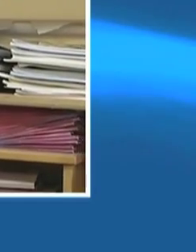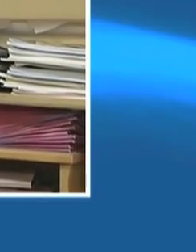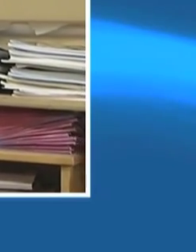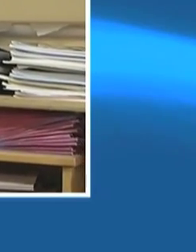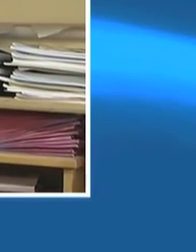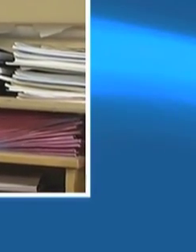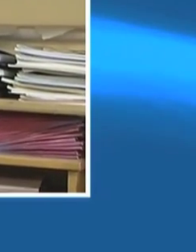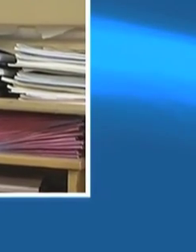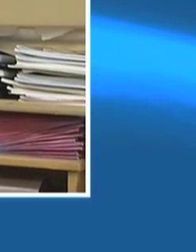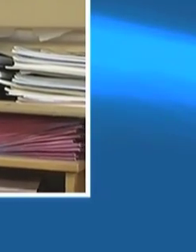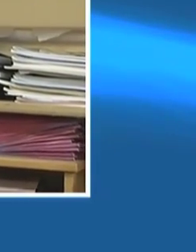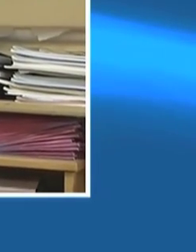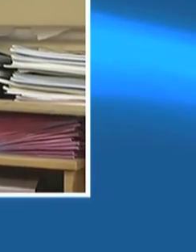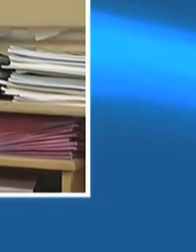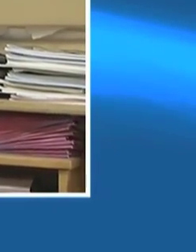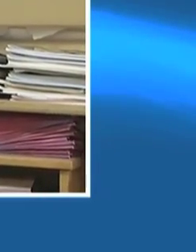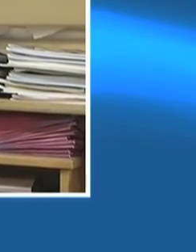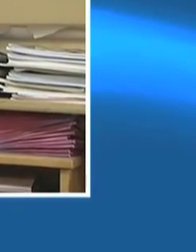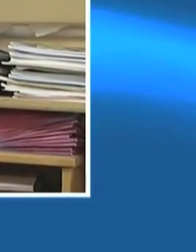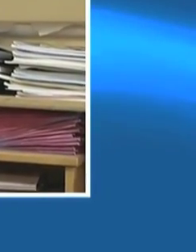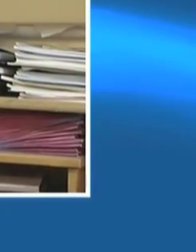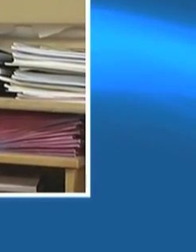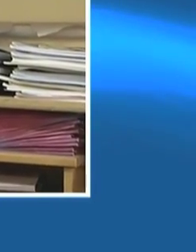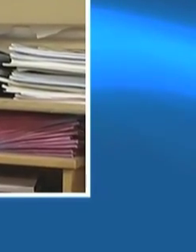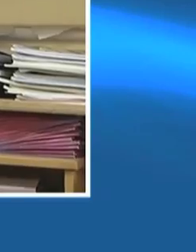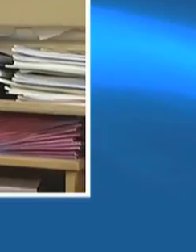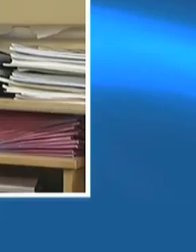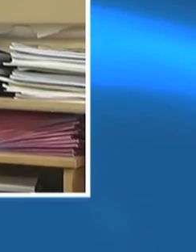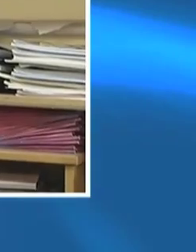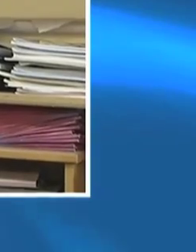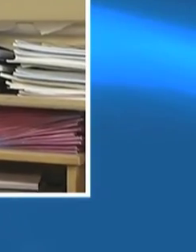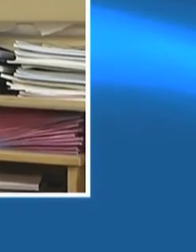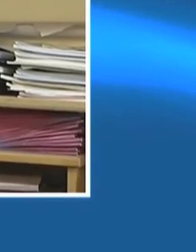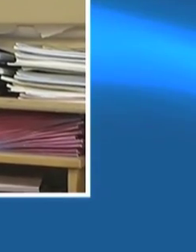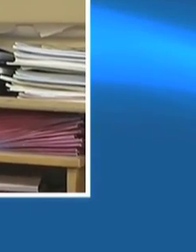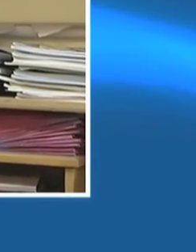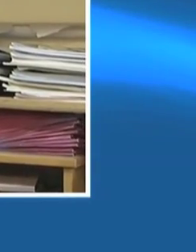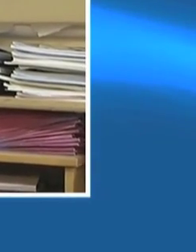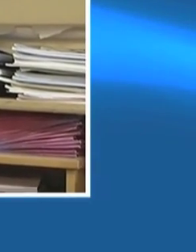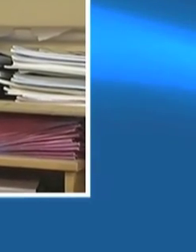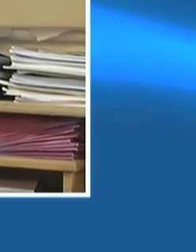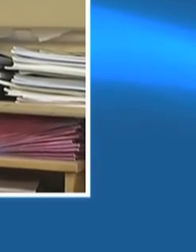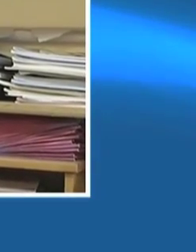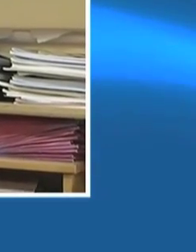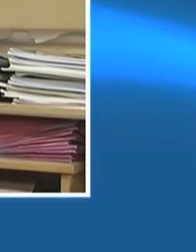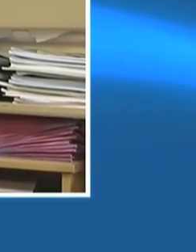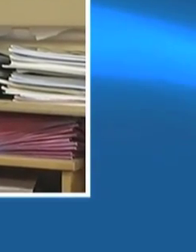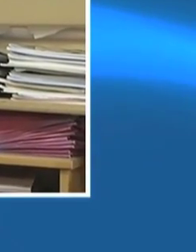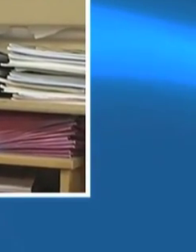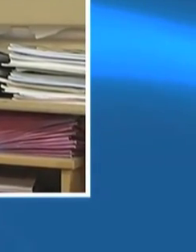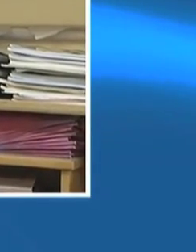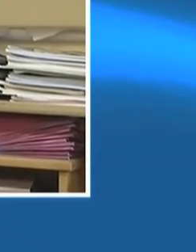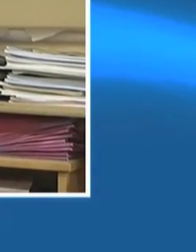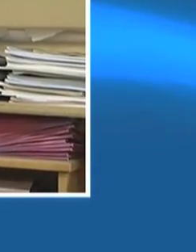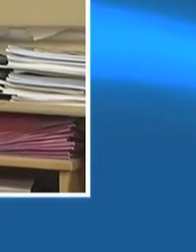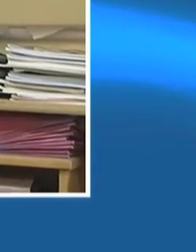of it and getting into college, unlike before. There is more variety in the teaching of subject levels, including the students doing